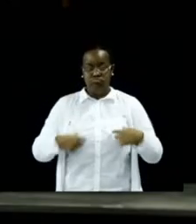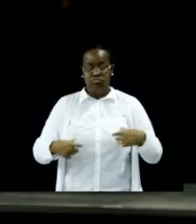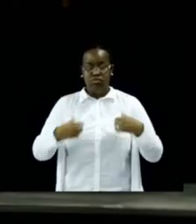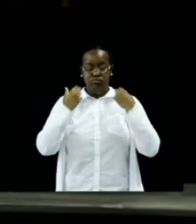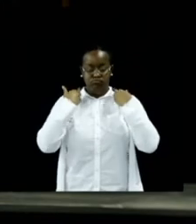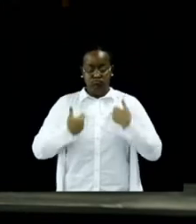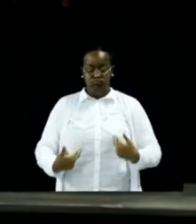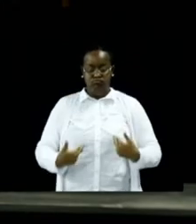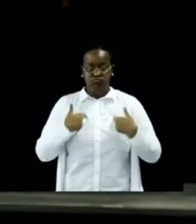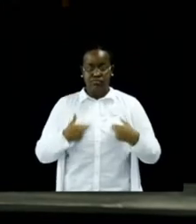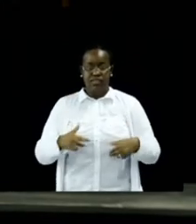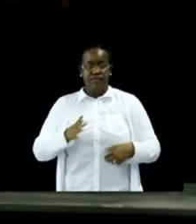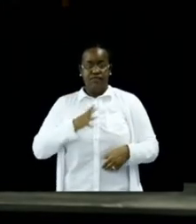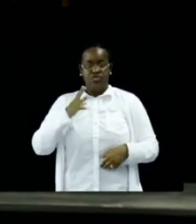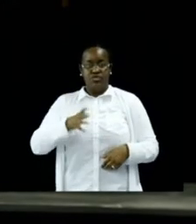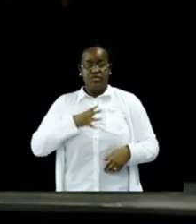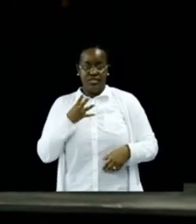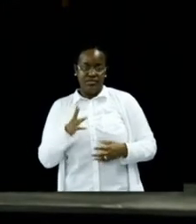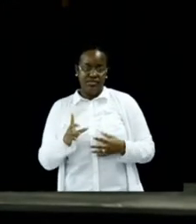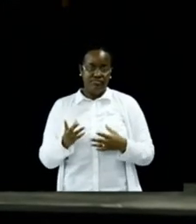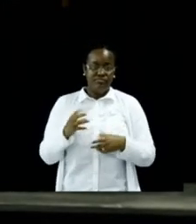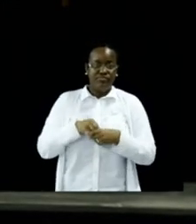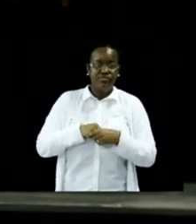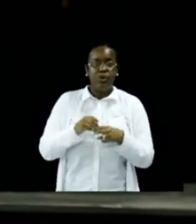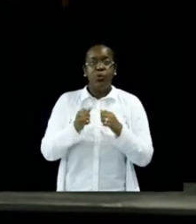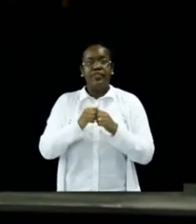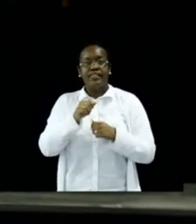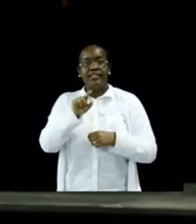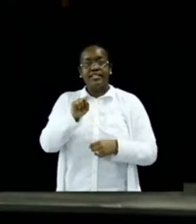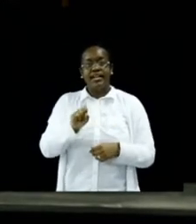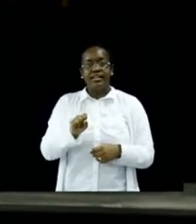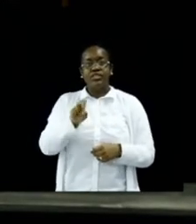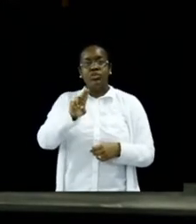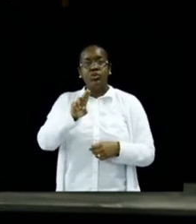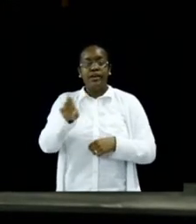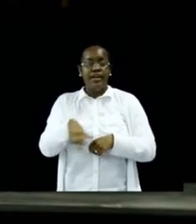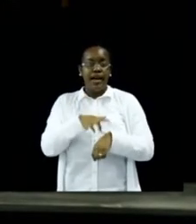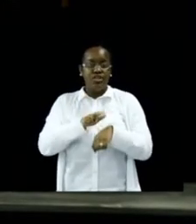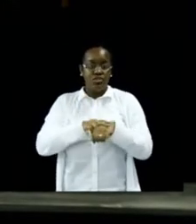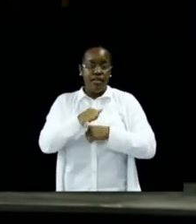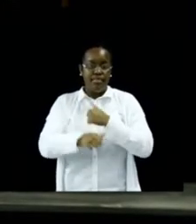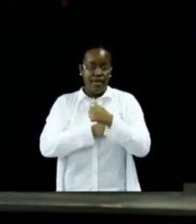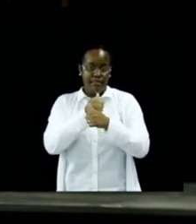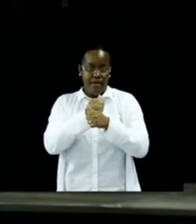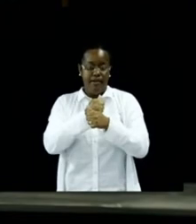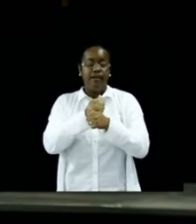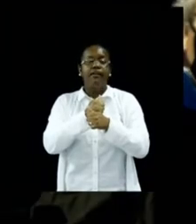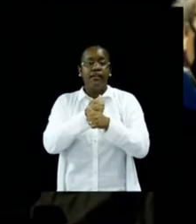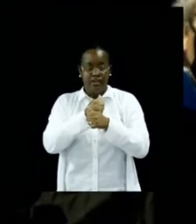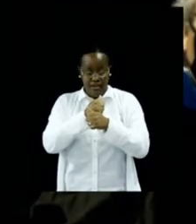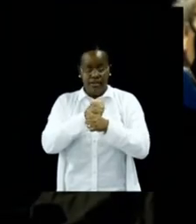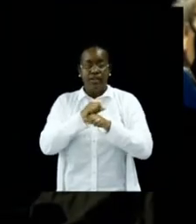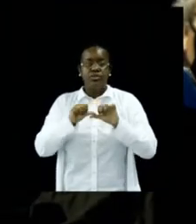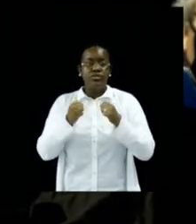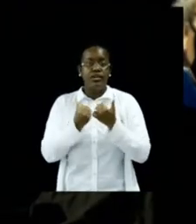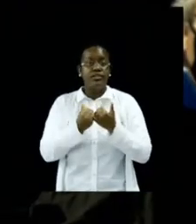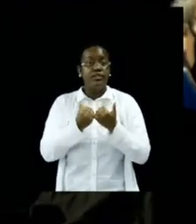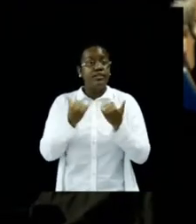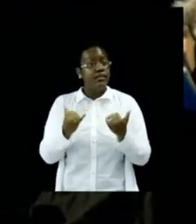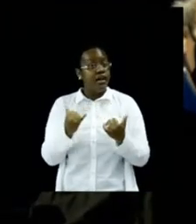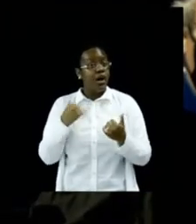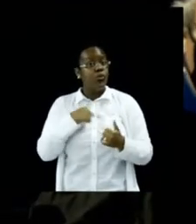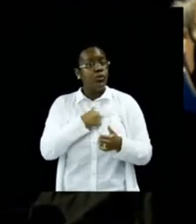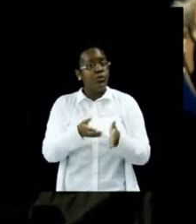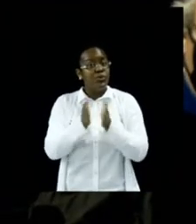to be officially inducted into Texas Southern University National Alumni Association. Our request is